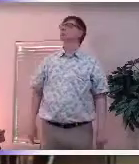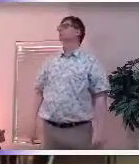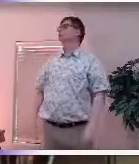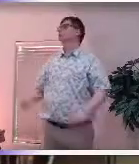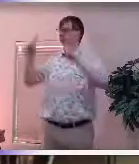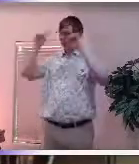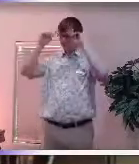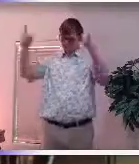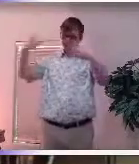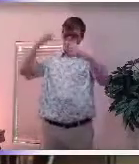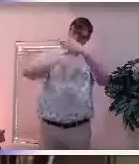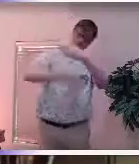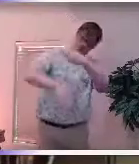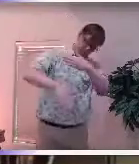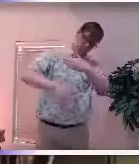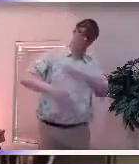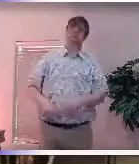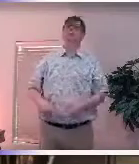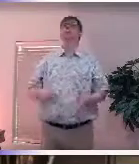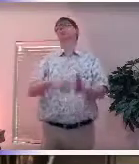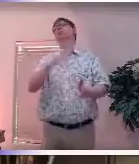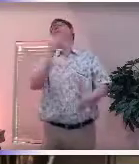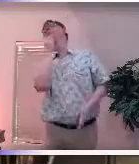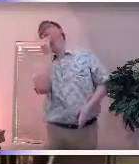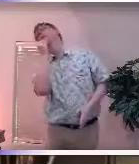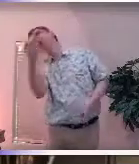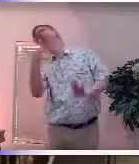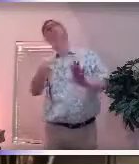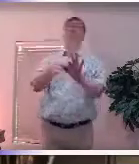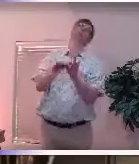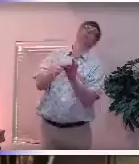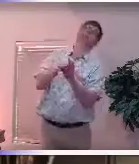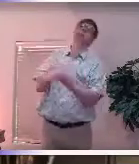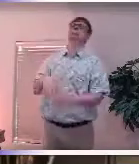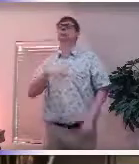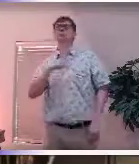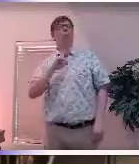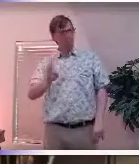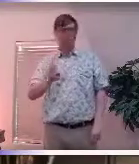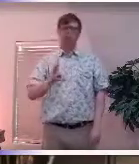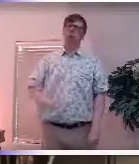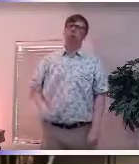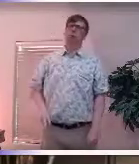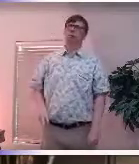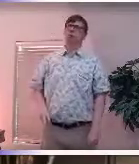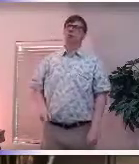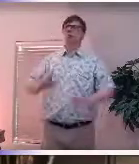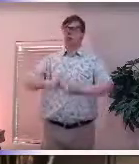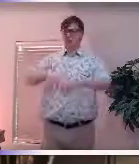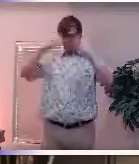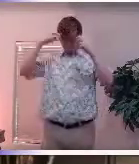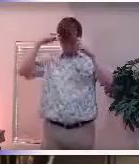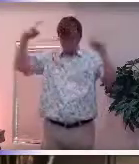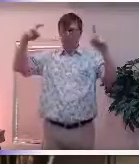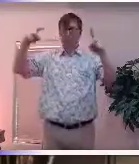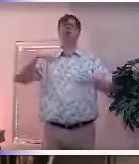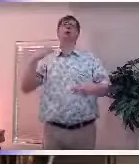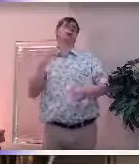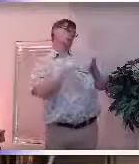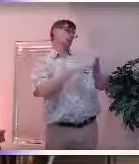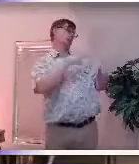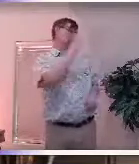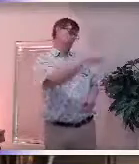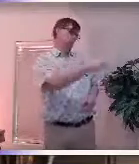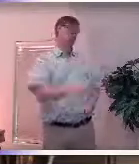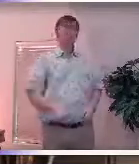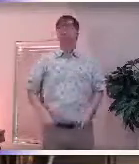Consider them less than, or we say this old thing, you know, or, you know, get frustrated with them. You